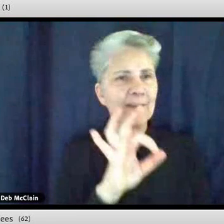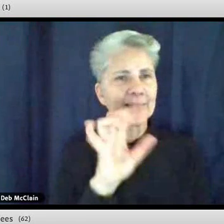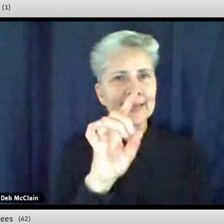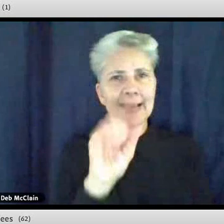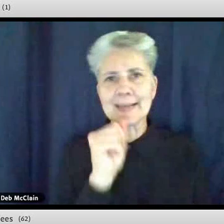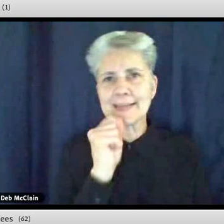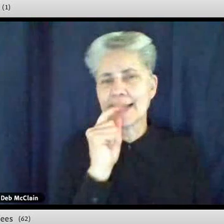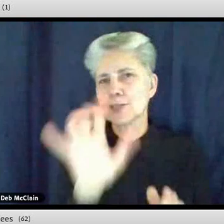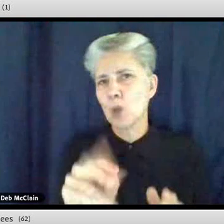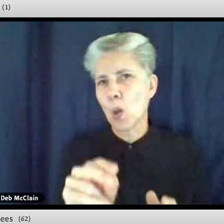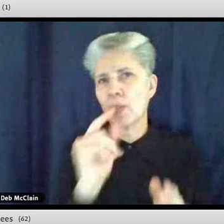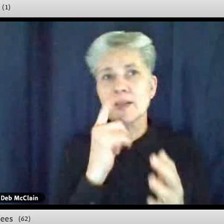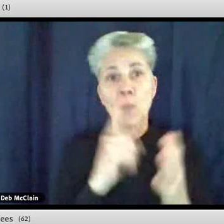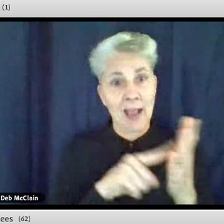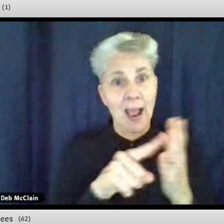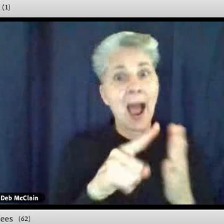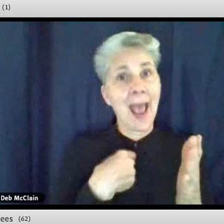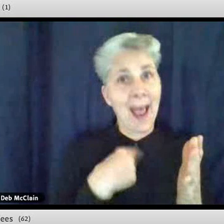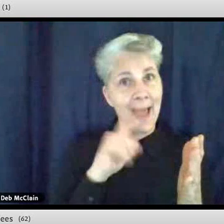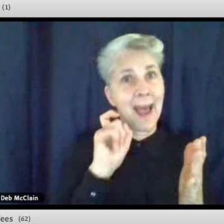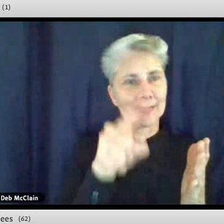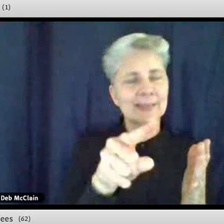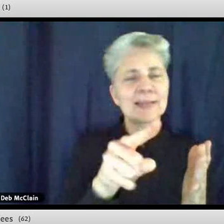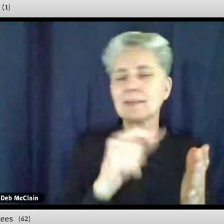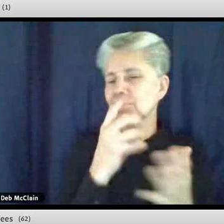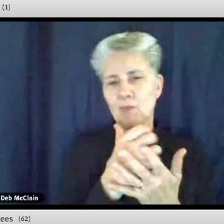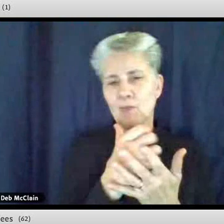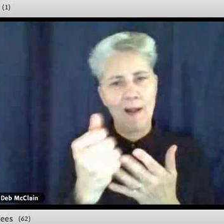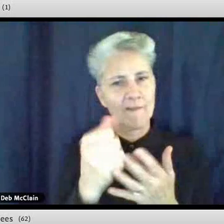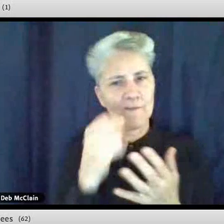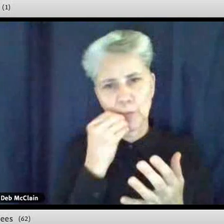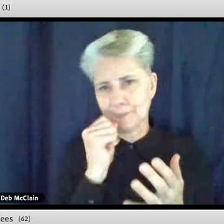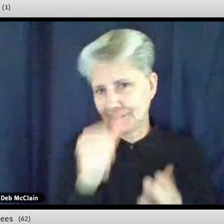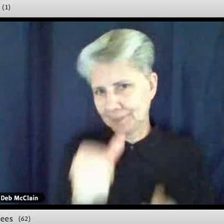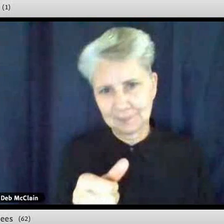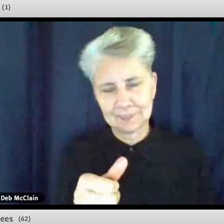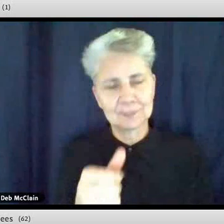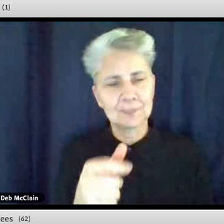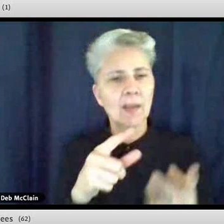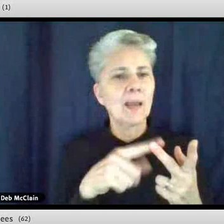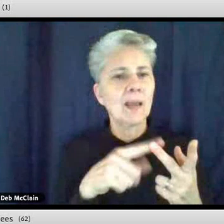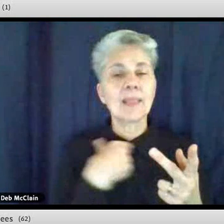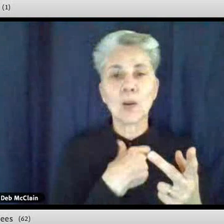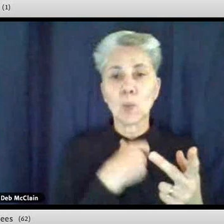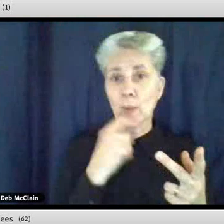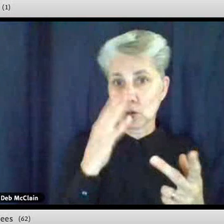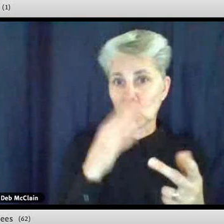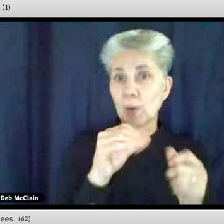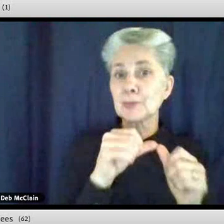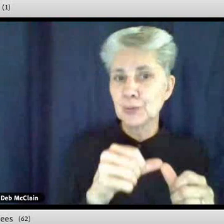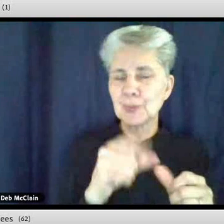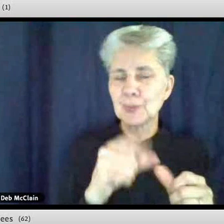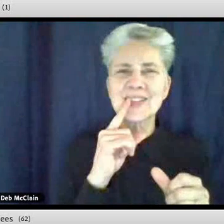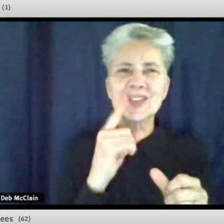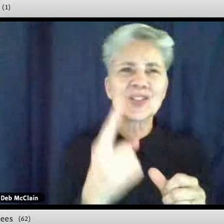happen. That we're going to run out of food. The FDA says this is one of the things I checked on, that we're not going to run out of